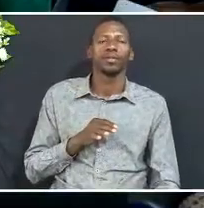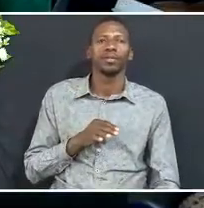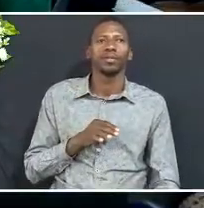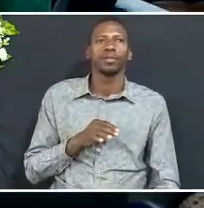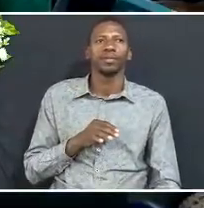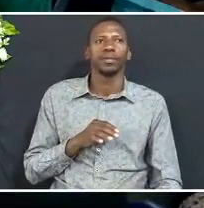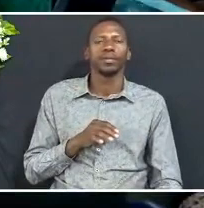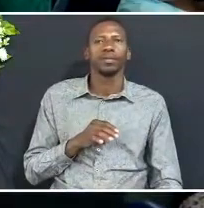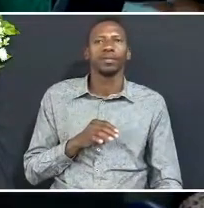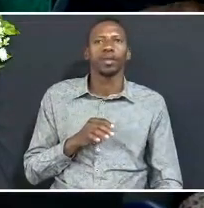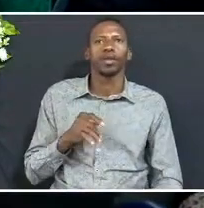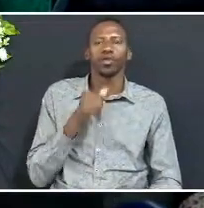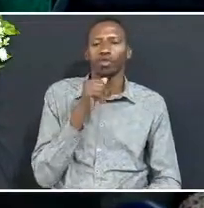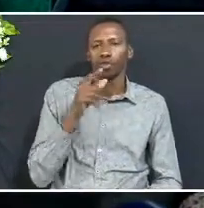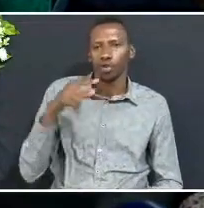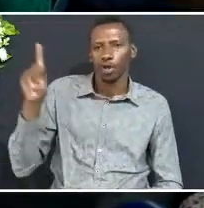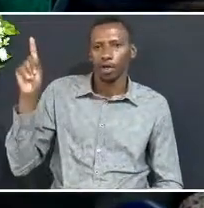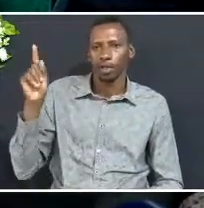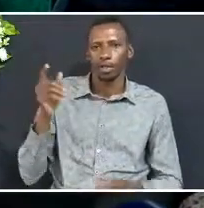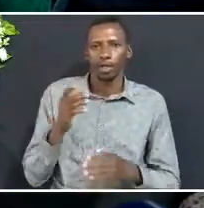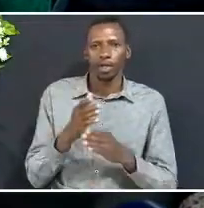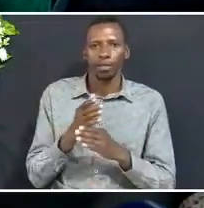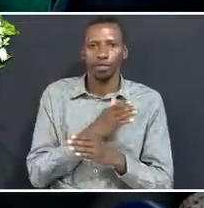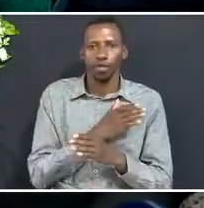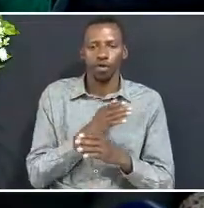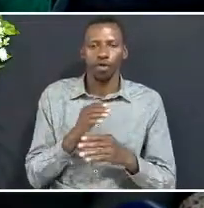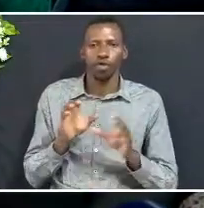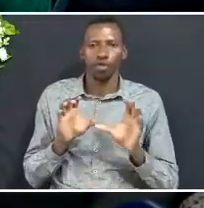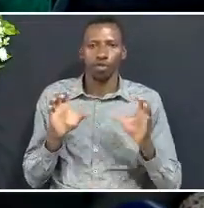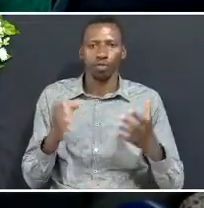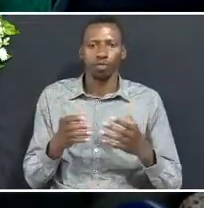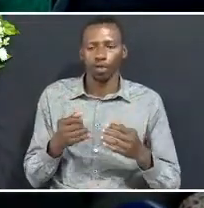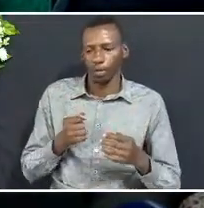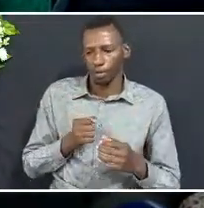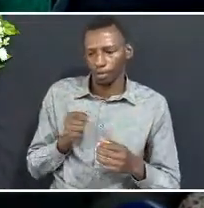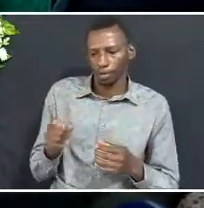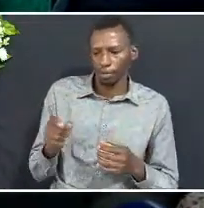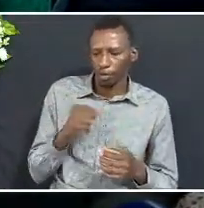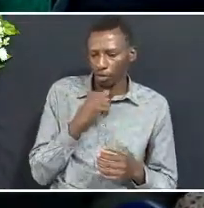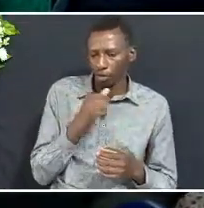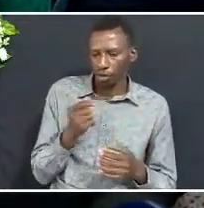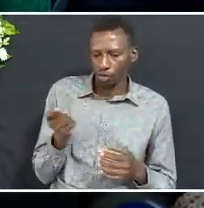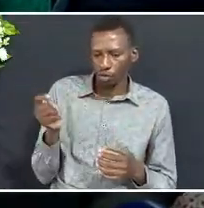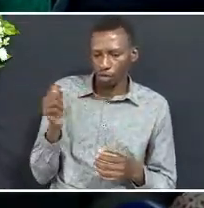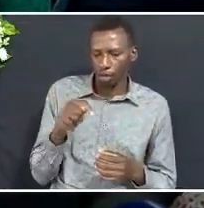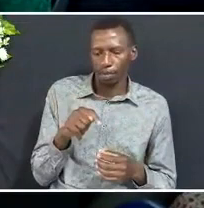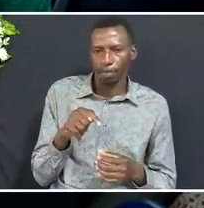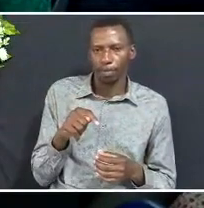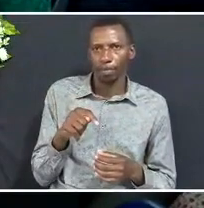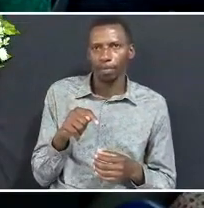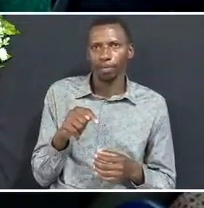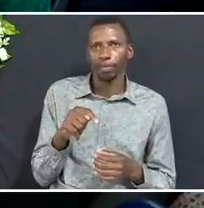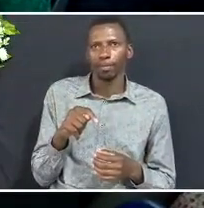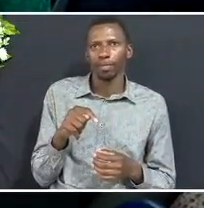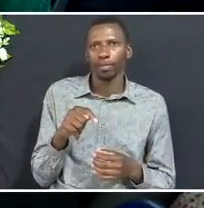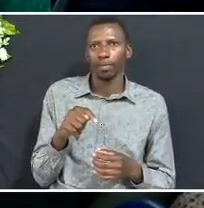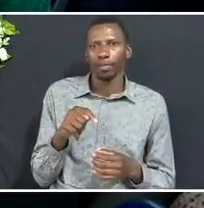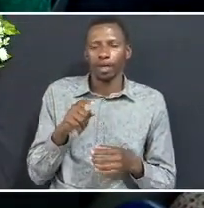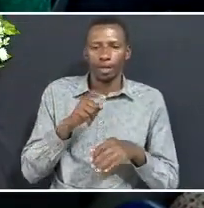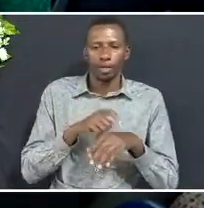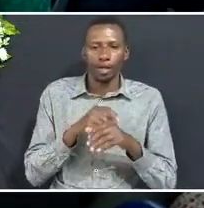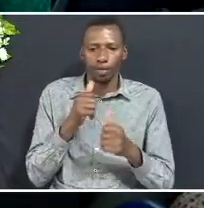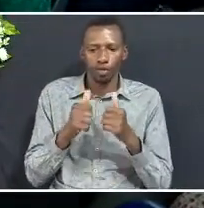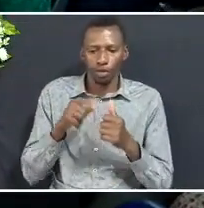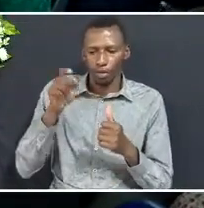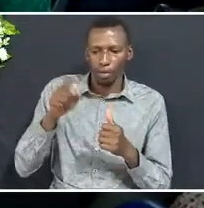that were not right before the community. And so she could not come outright to fetch water during the time when she